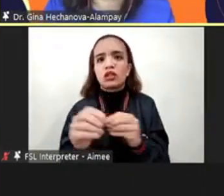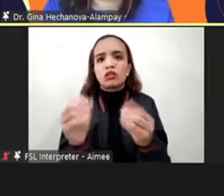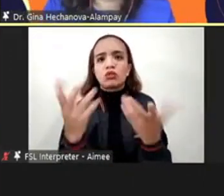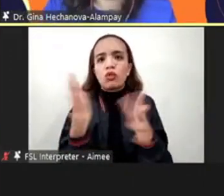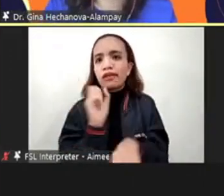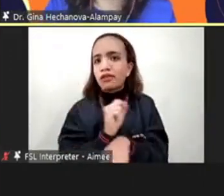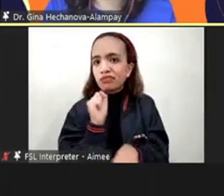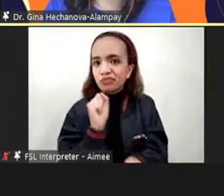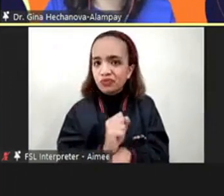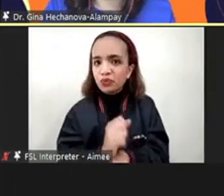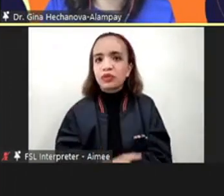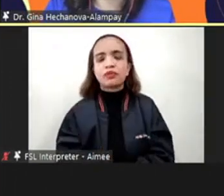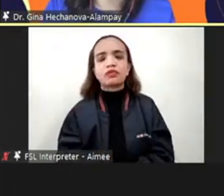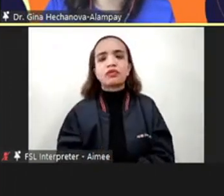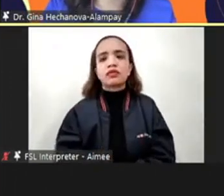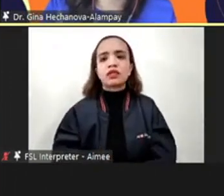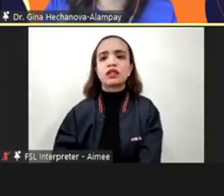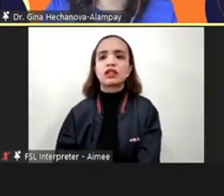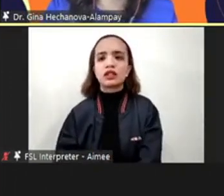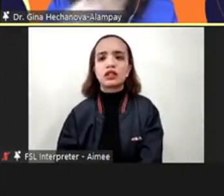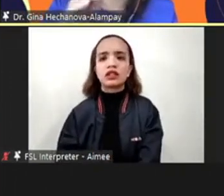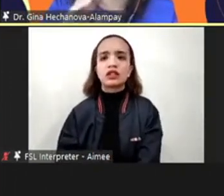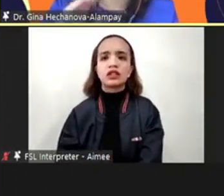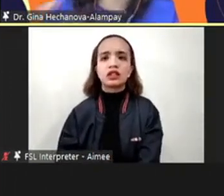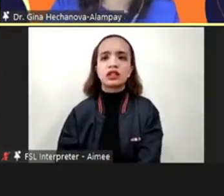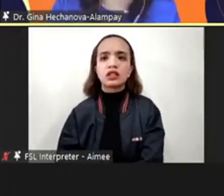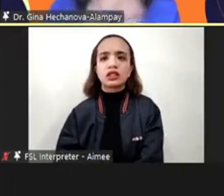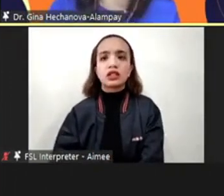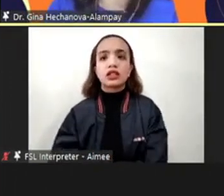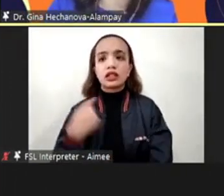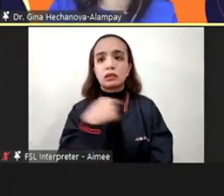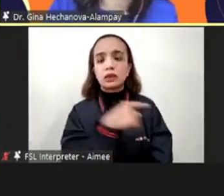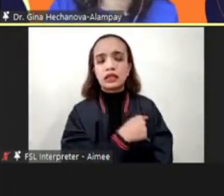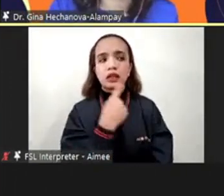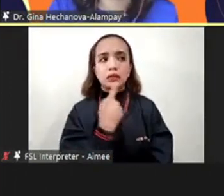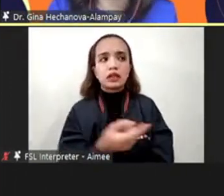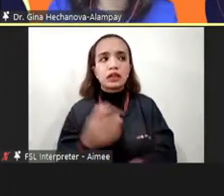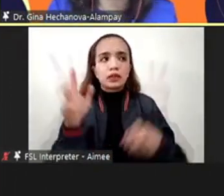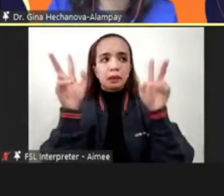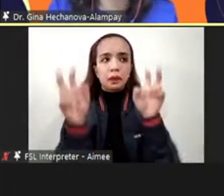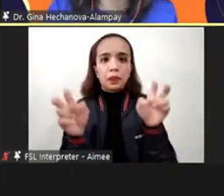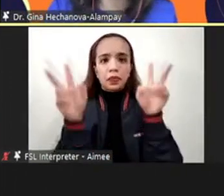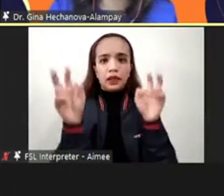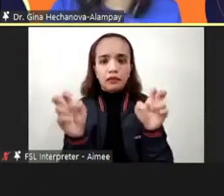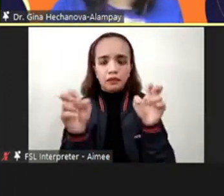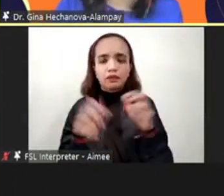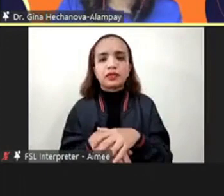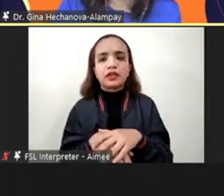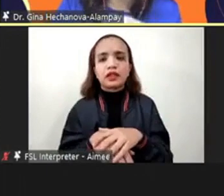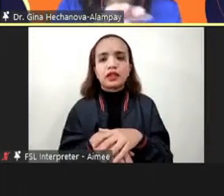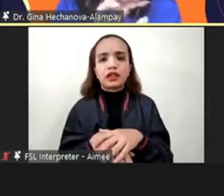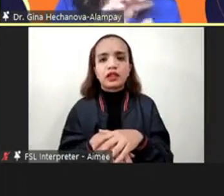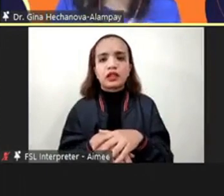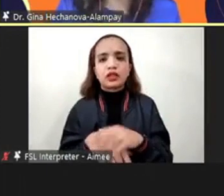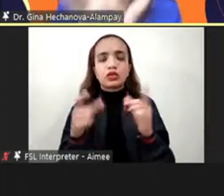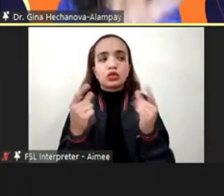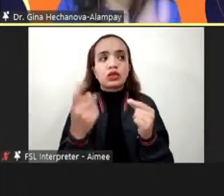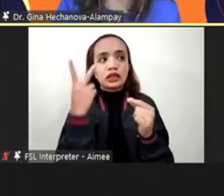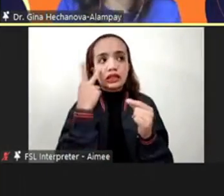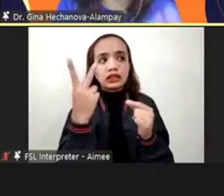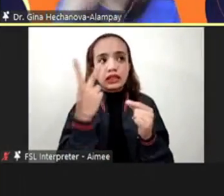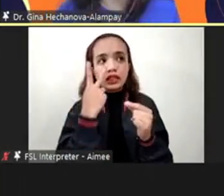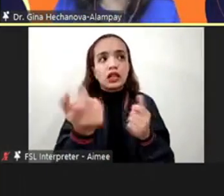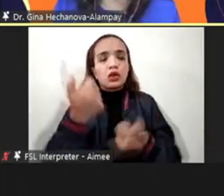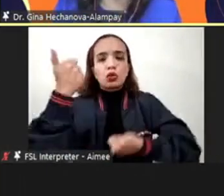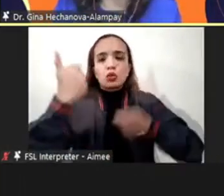Sige. So babanggitin ko na sa study namin, we did what we call regression analysis just to see alin ba